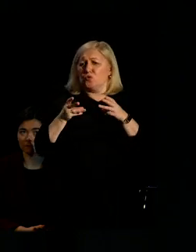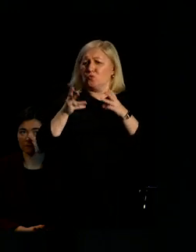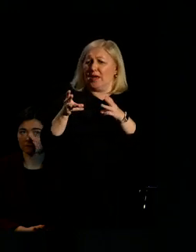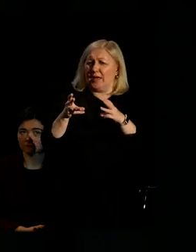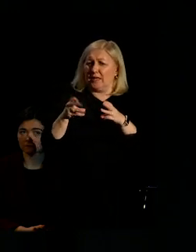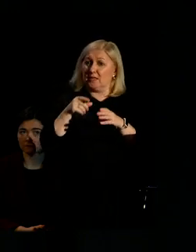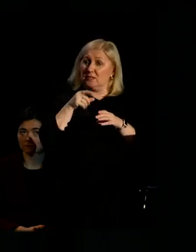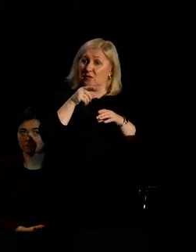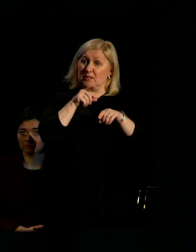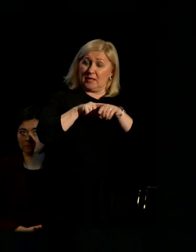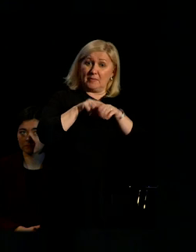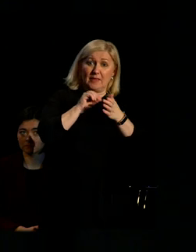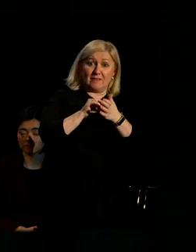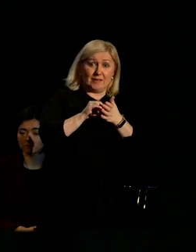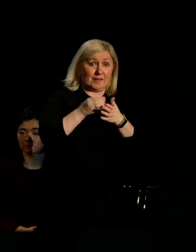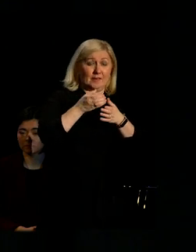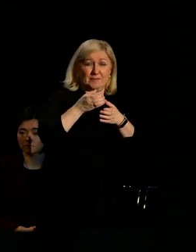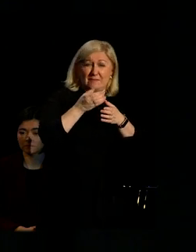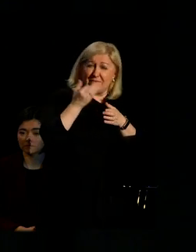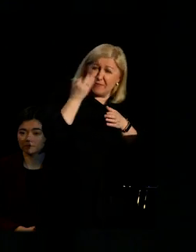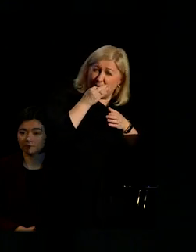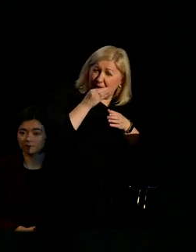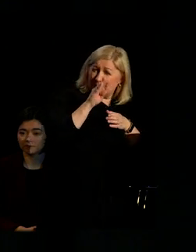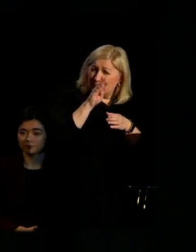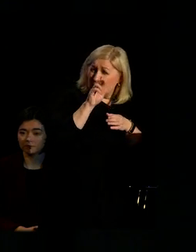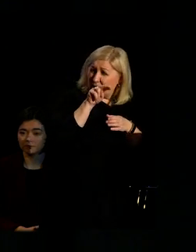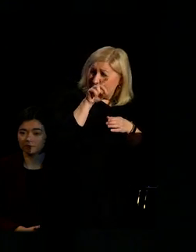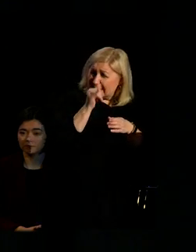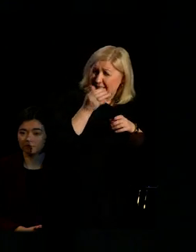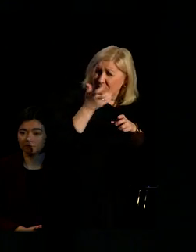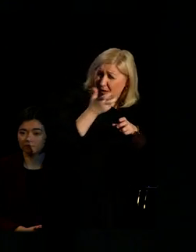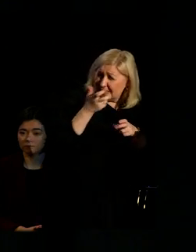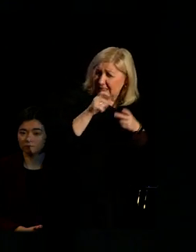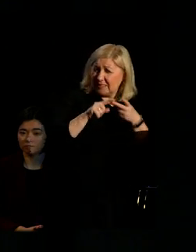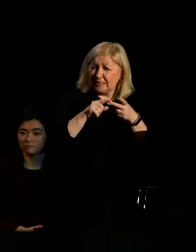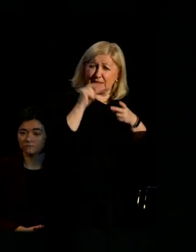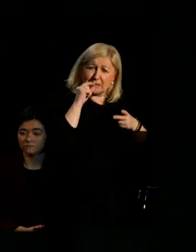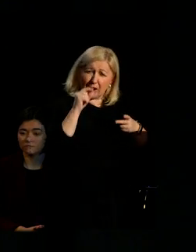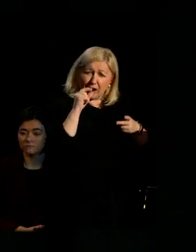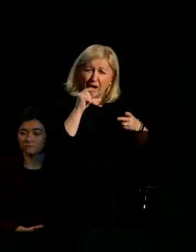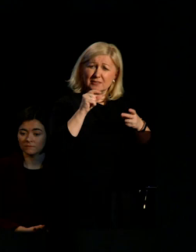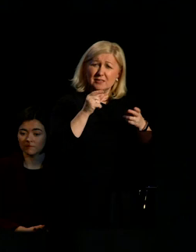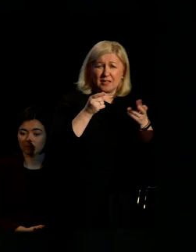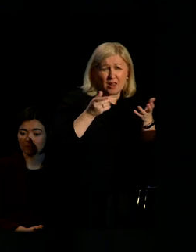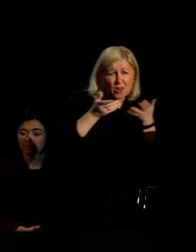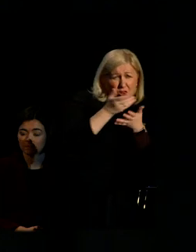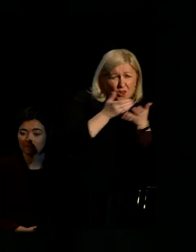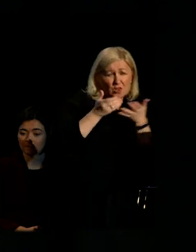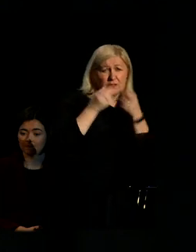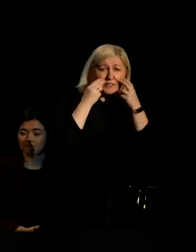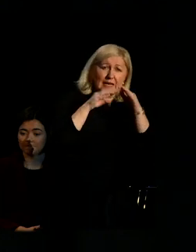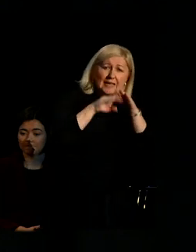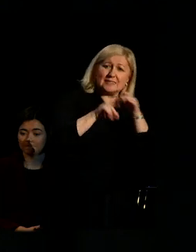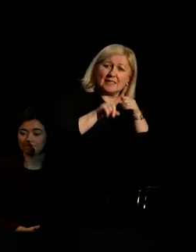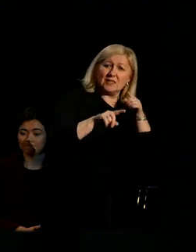cigars, it took the delegates less than 2 hours to unanimously endorse Hitler's final solution to the